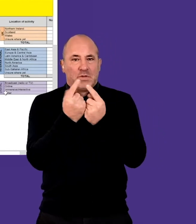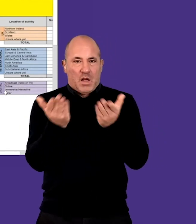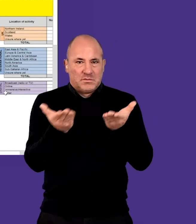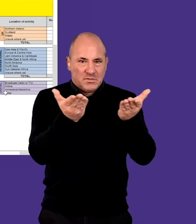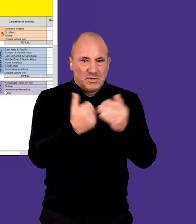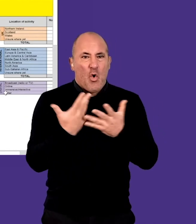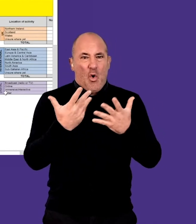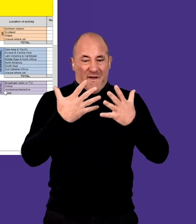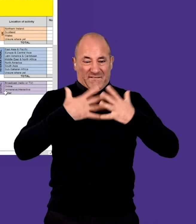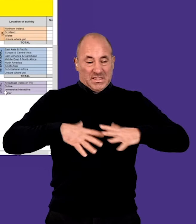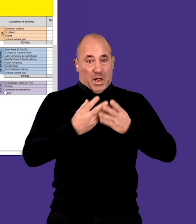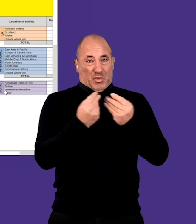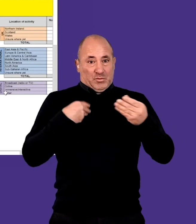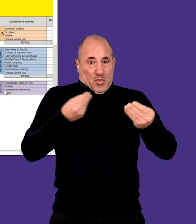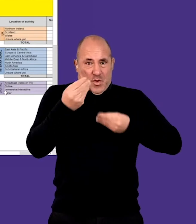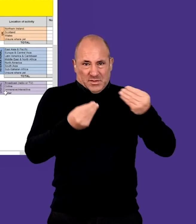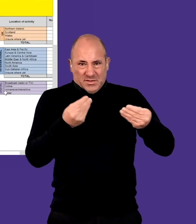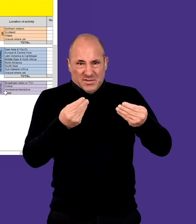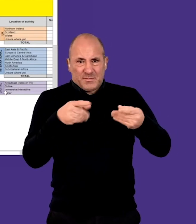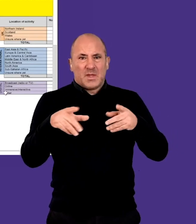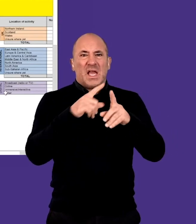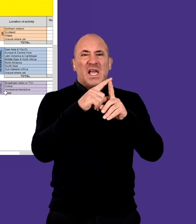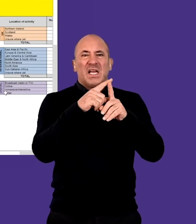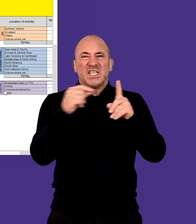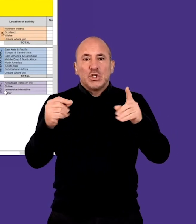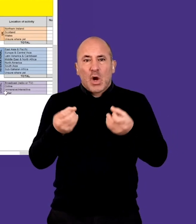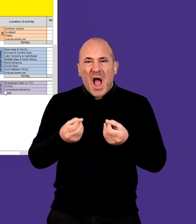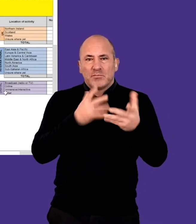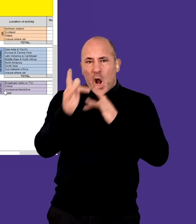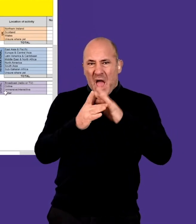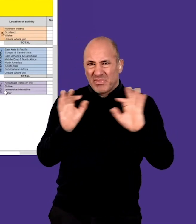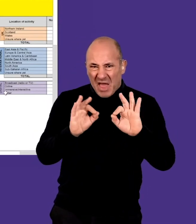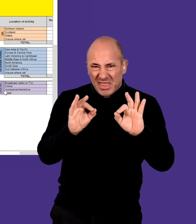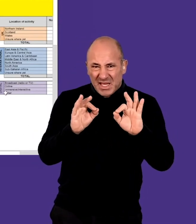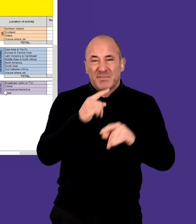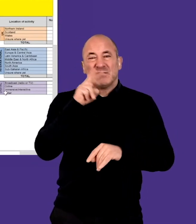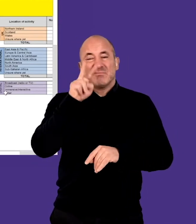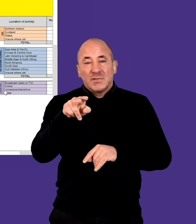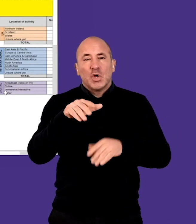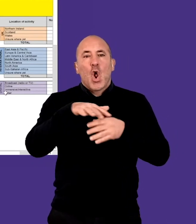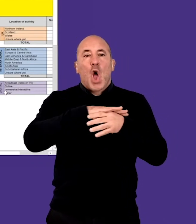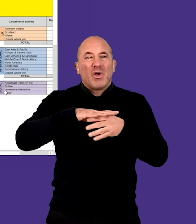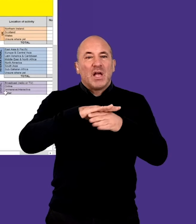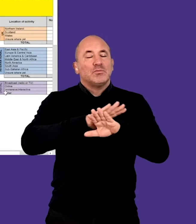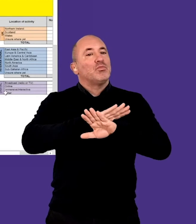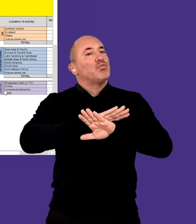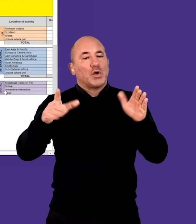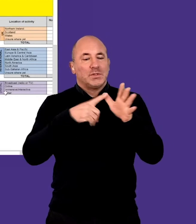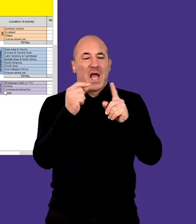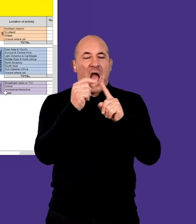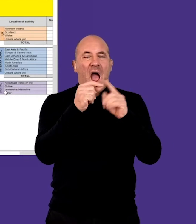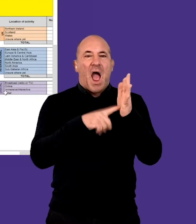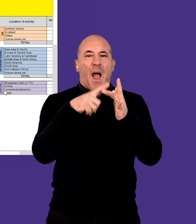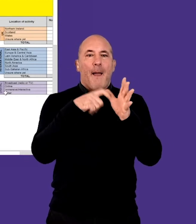location specific, for example, it's a product or physical resource and it doesn't have a digital output, then